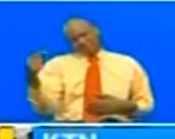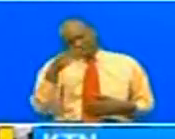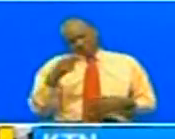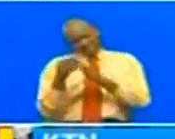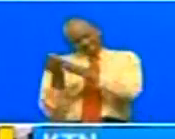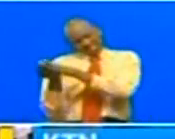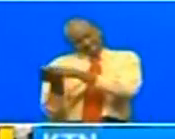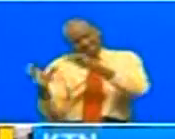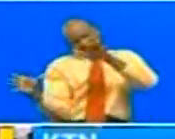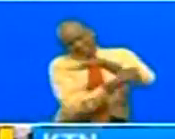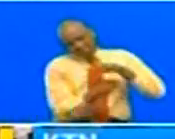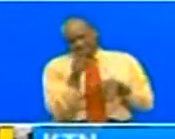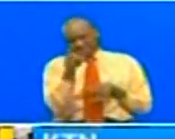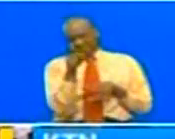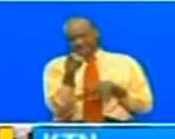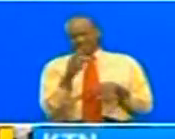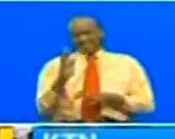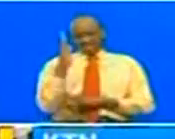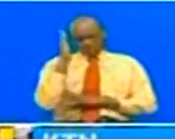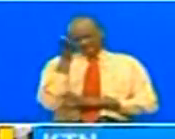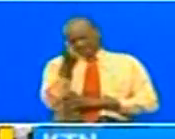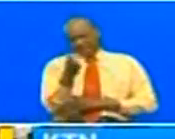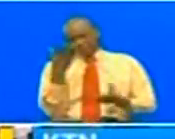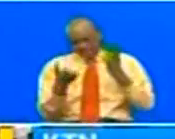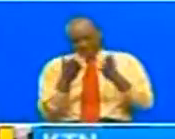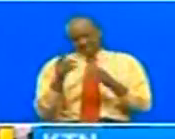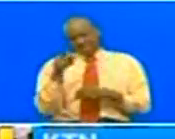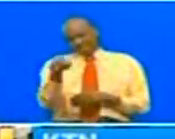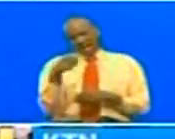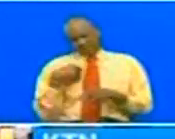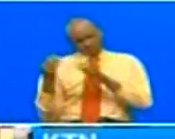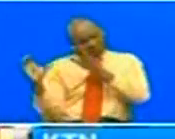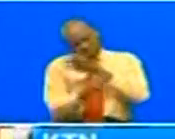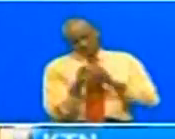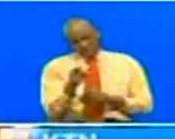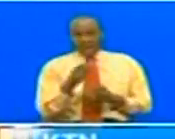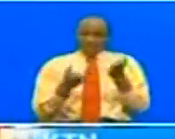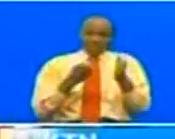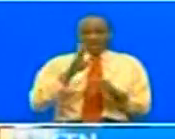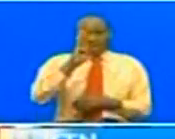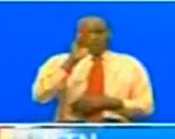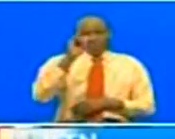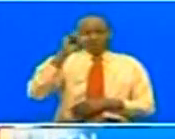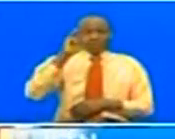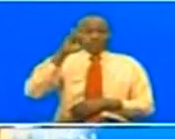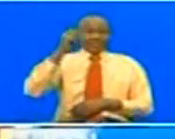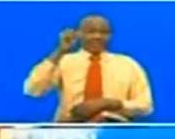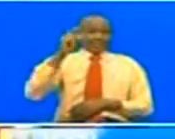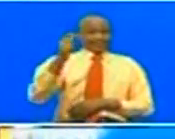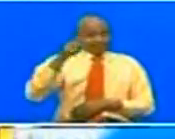sabotage within the security organs in view of the fact that Boinet